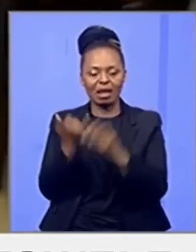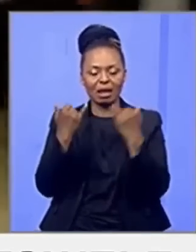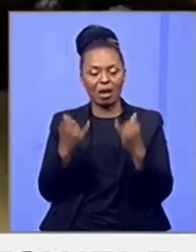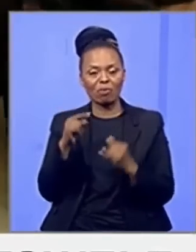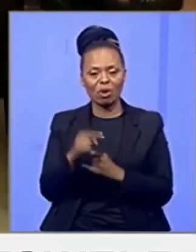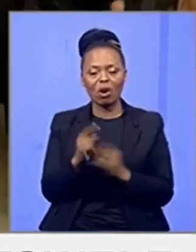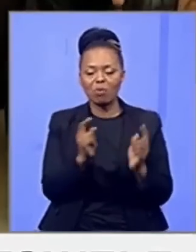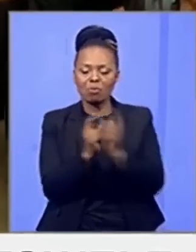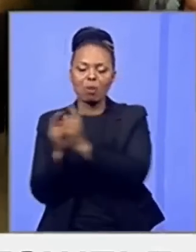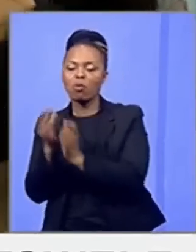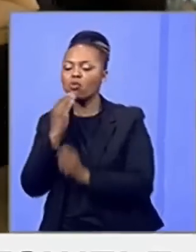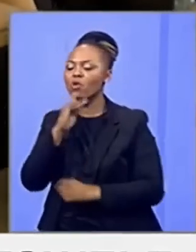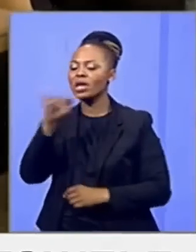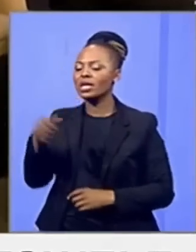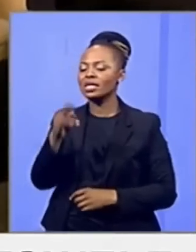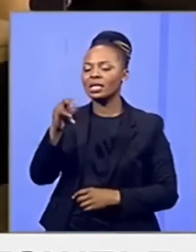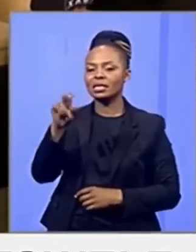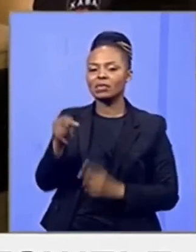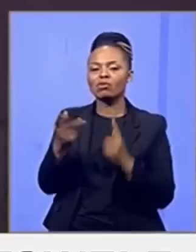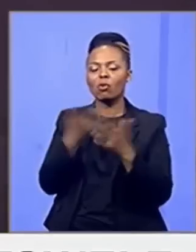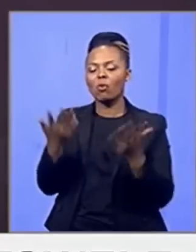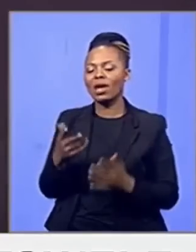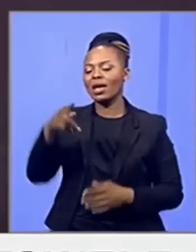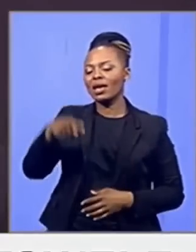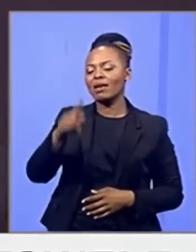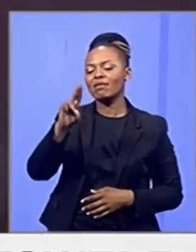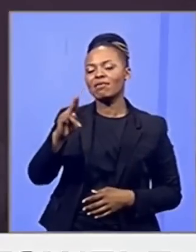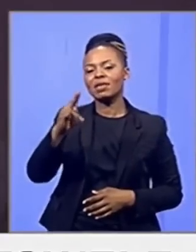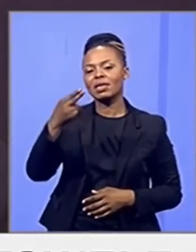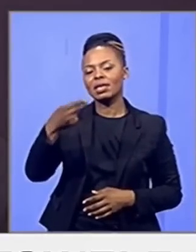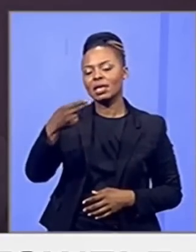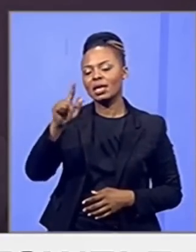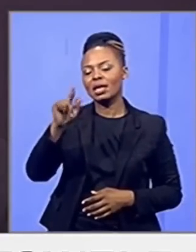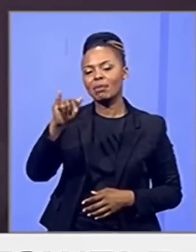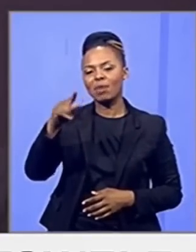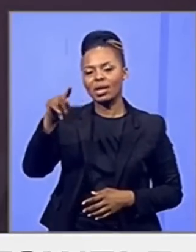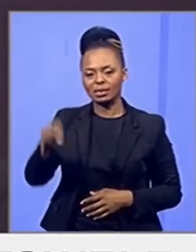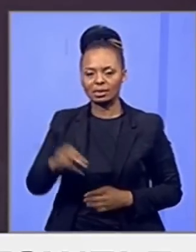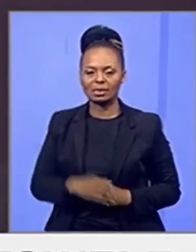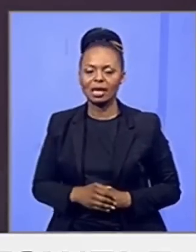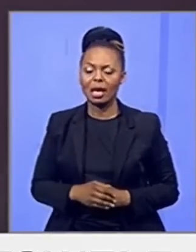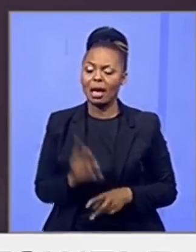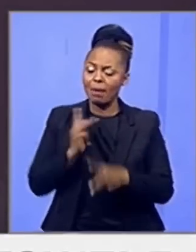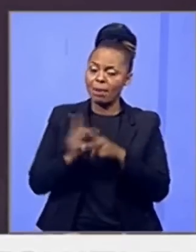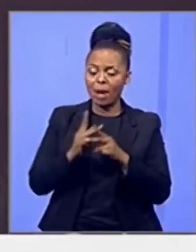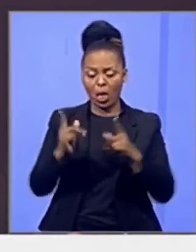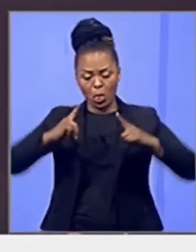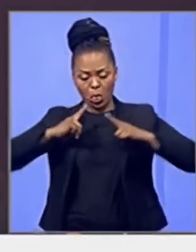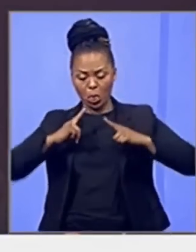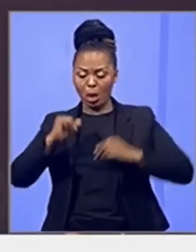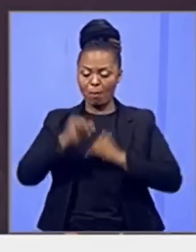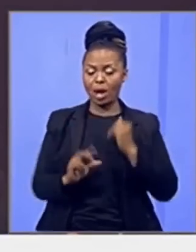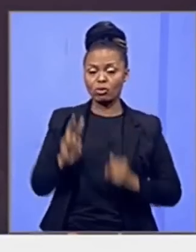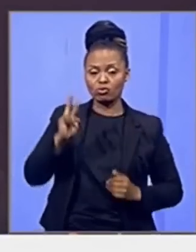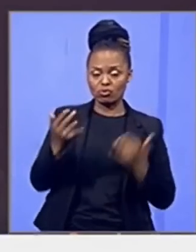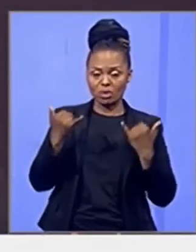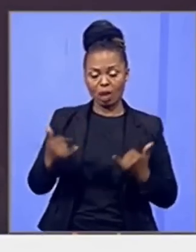Genesis Libranza wa Philippines. I've been preparing for the fight for about 2 months now, so I'm really ready for the